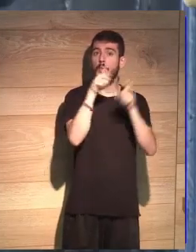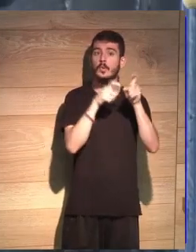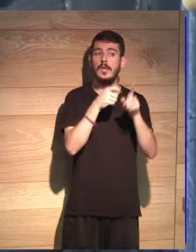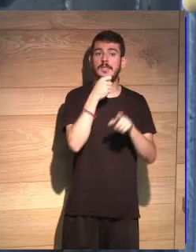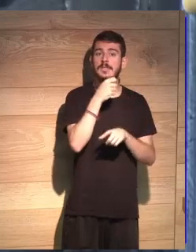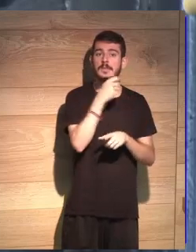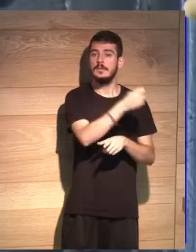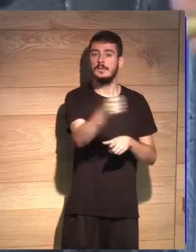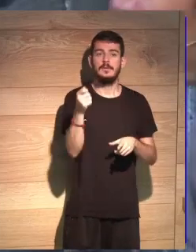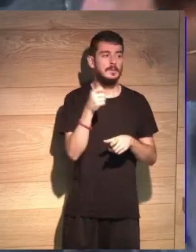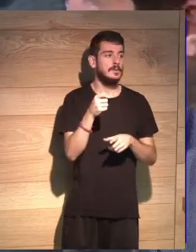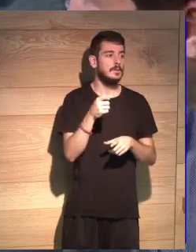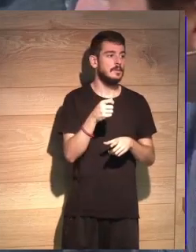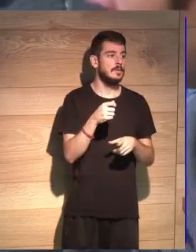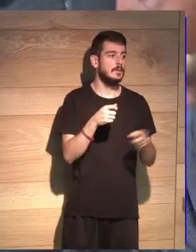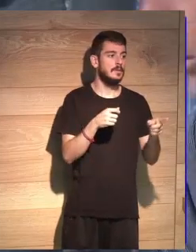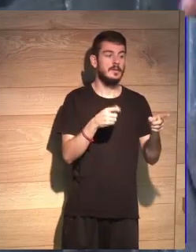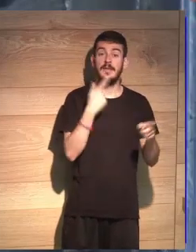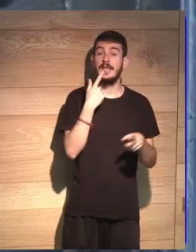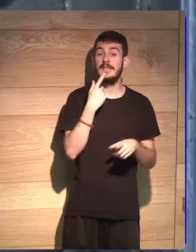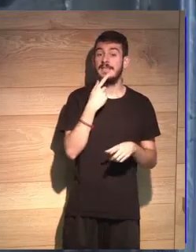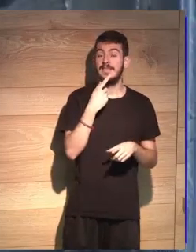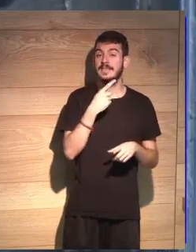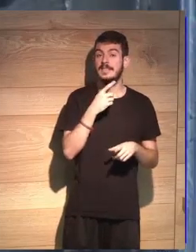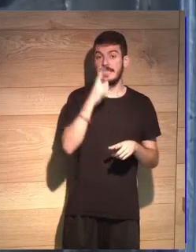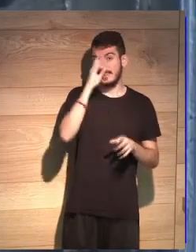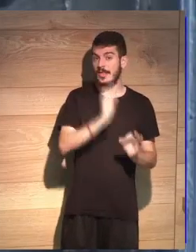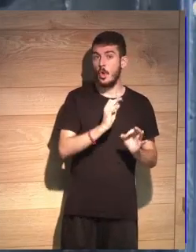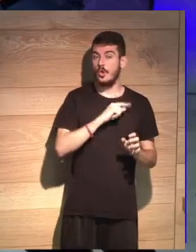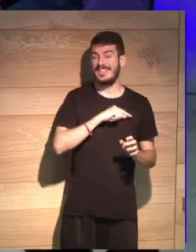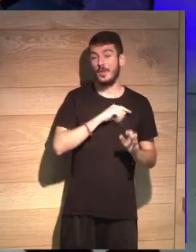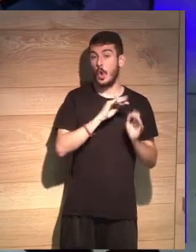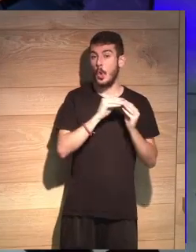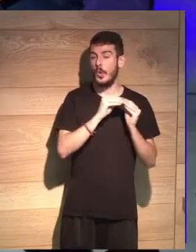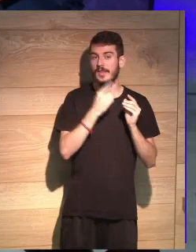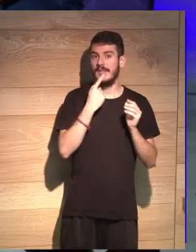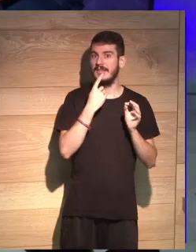Okay, then we have time for, I think we have time for questions.